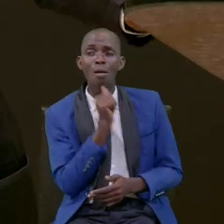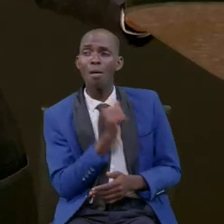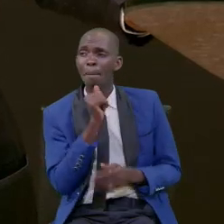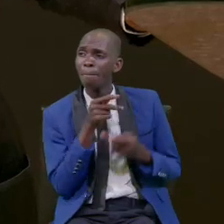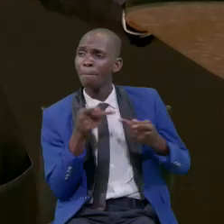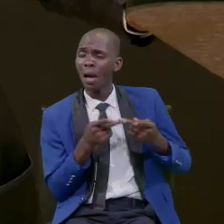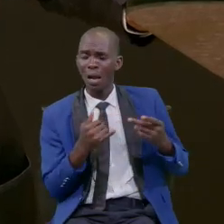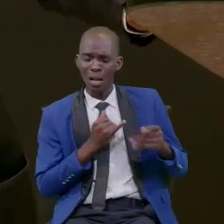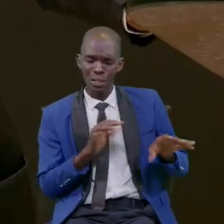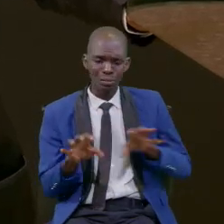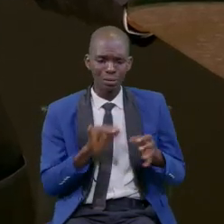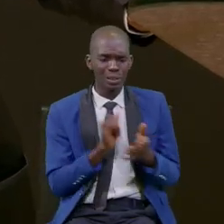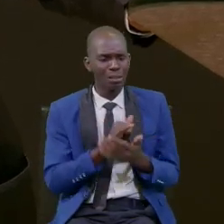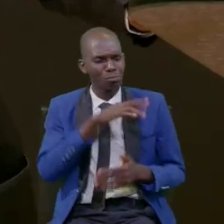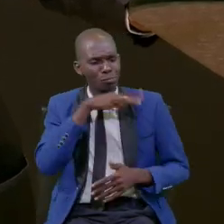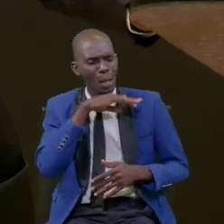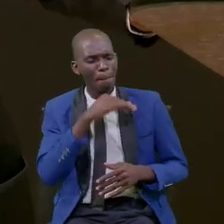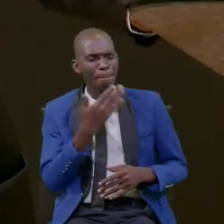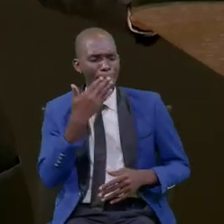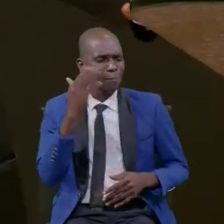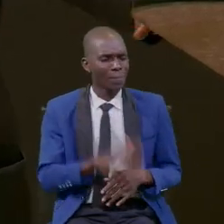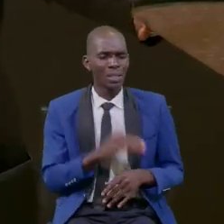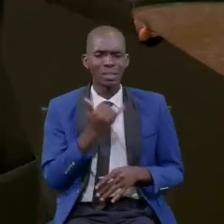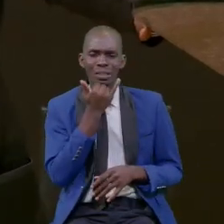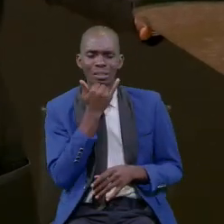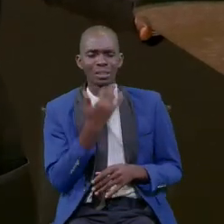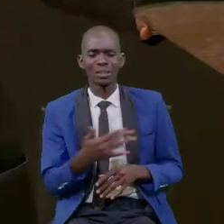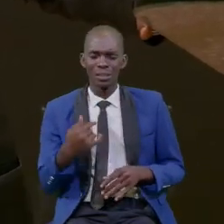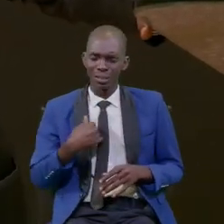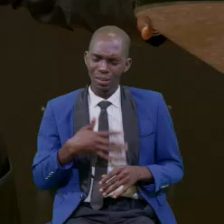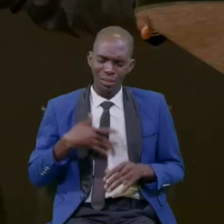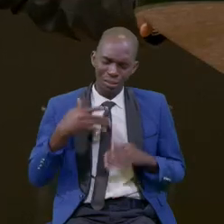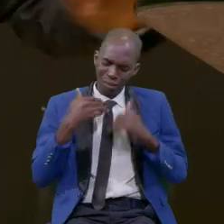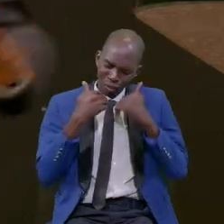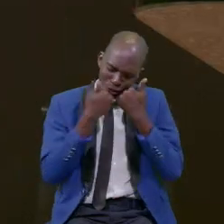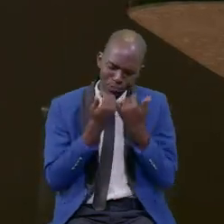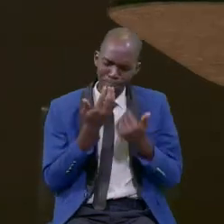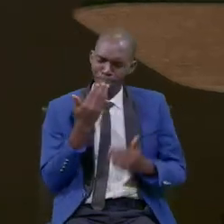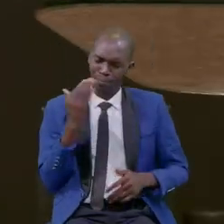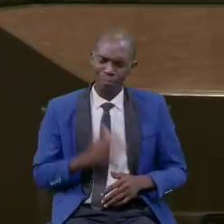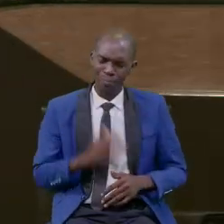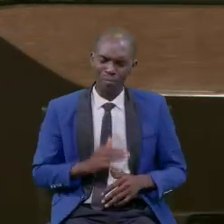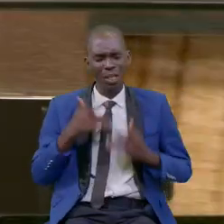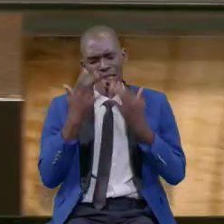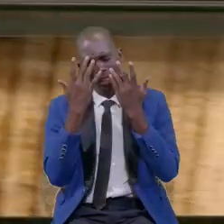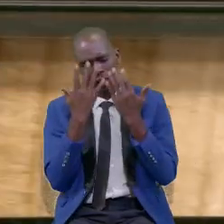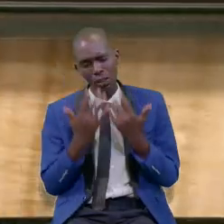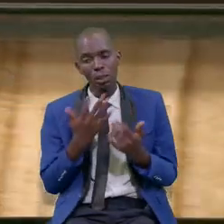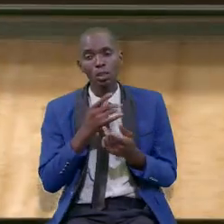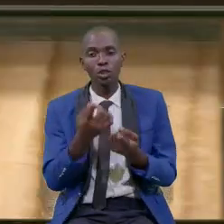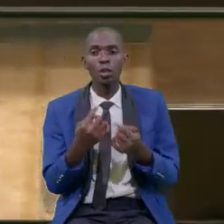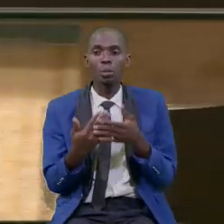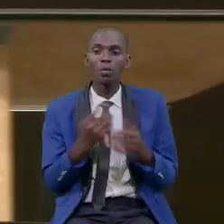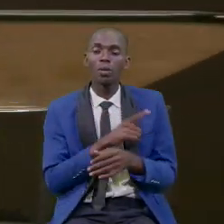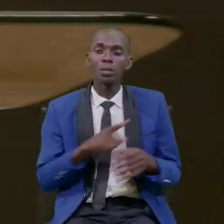dirty, defiling, filthy thing? You're ashamed and you're sorrowful. And you come before the Lord,